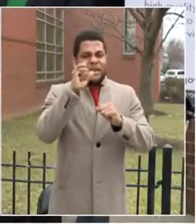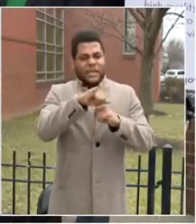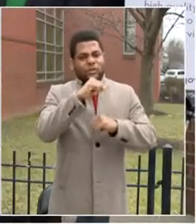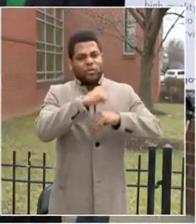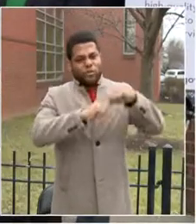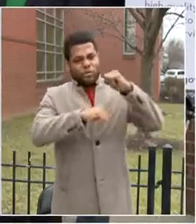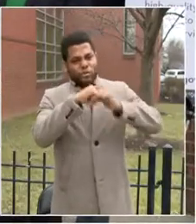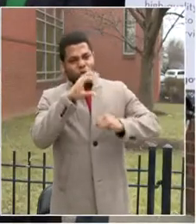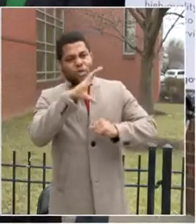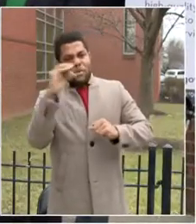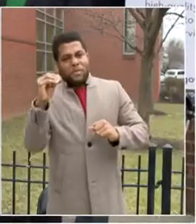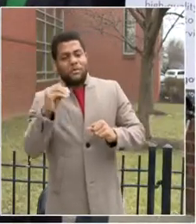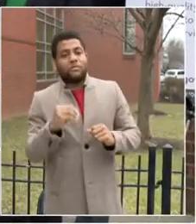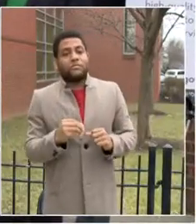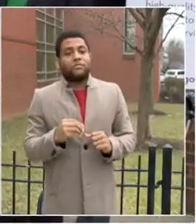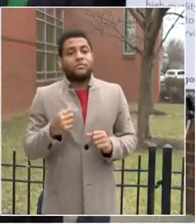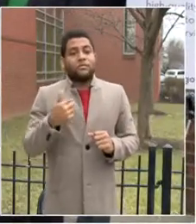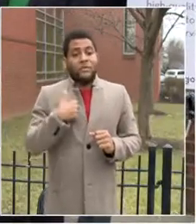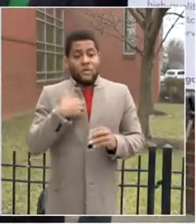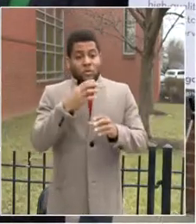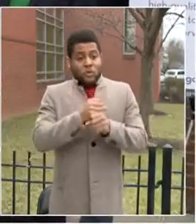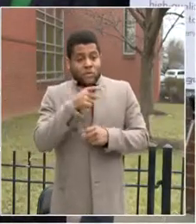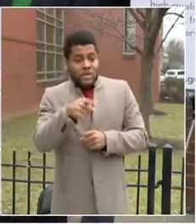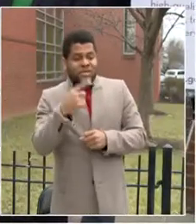been with Trusted Solution Group for 3 months.